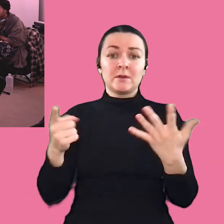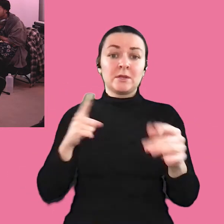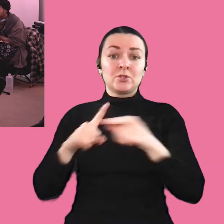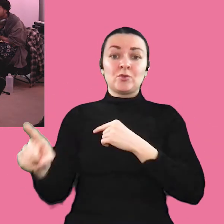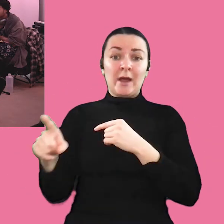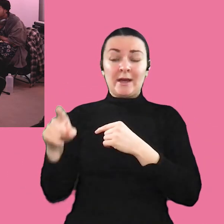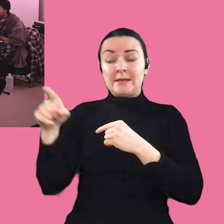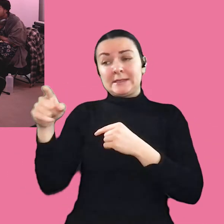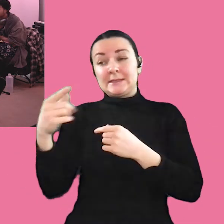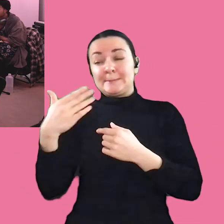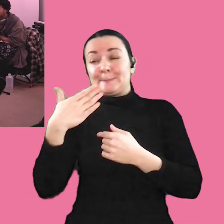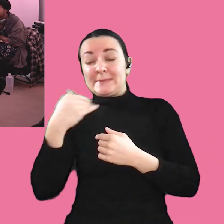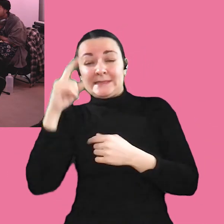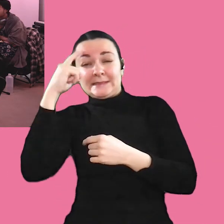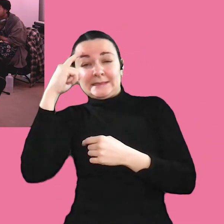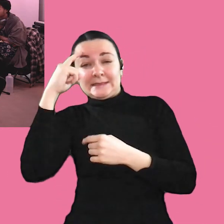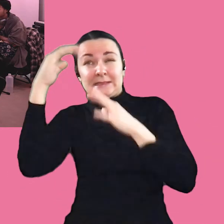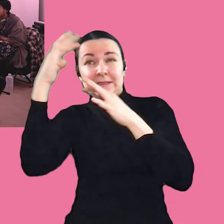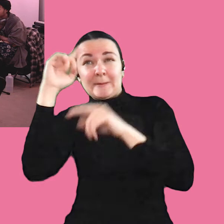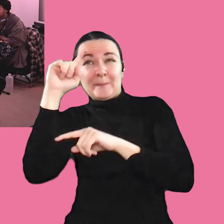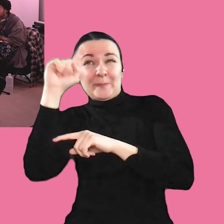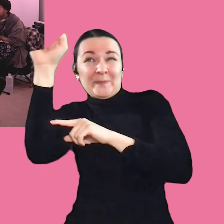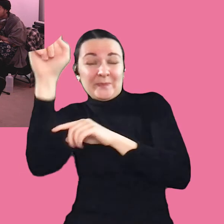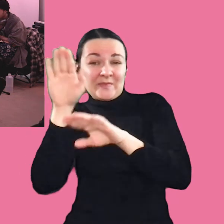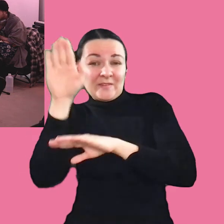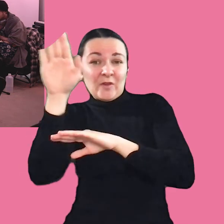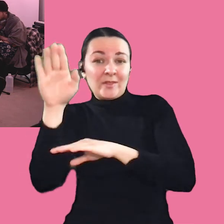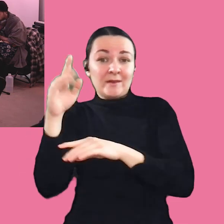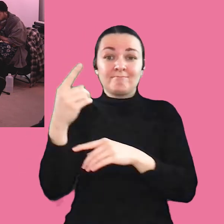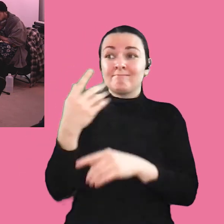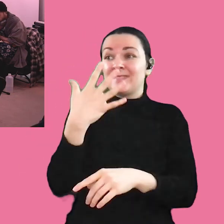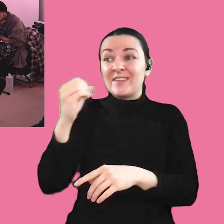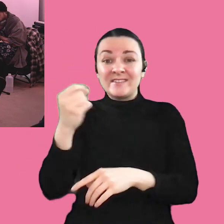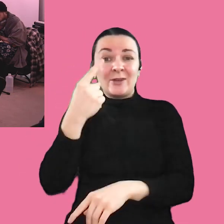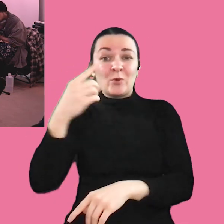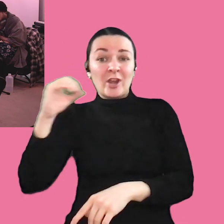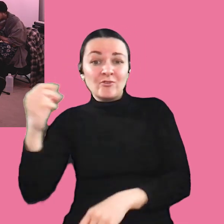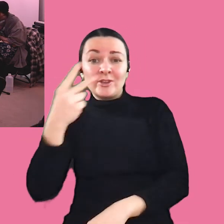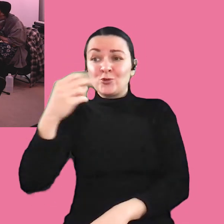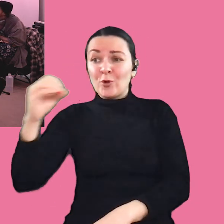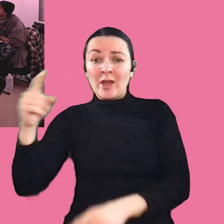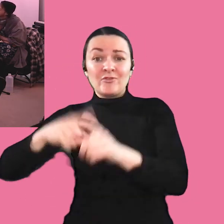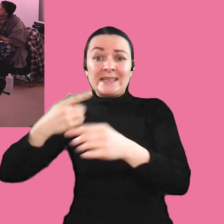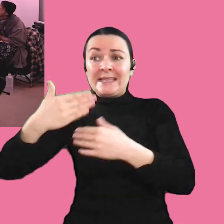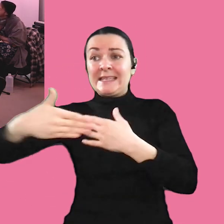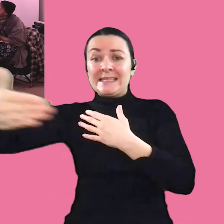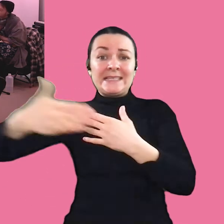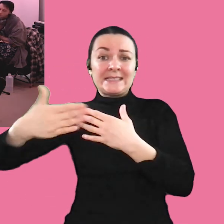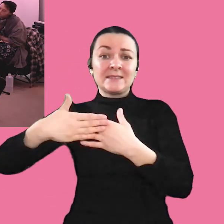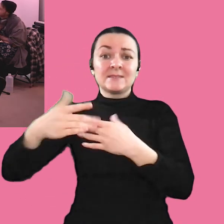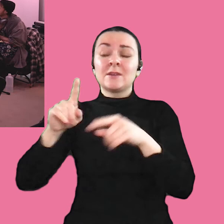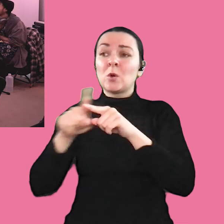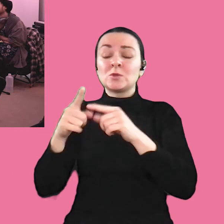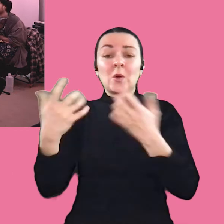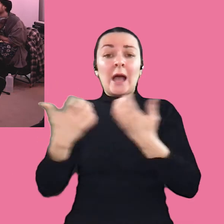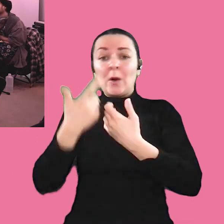trying to get them to think that little bit further into the future. How are we going to protect that in 50 to 100 to 200 years? And what kind of other changes might we have to take to